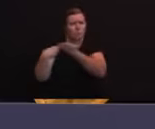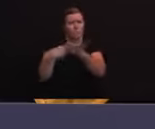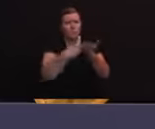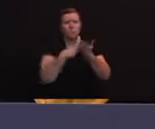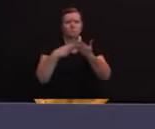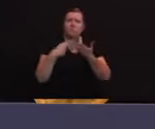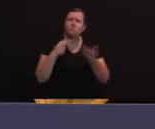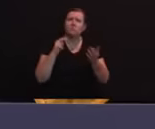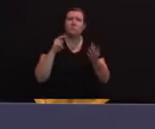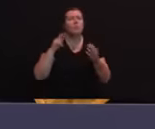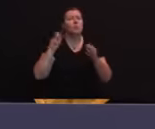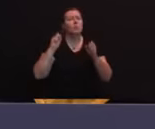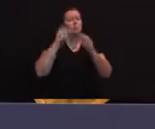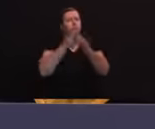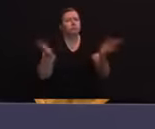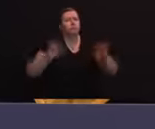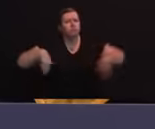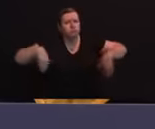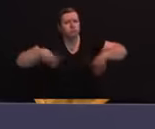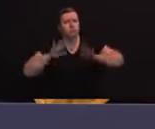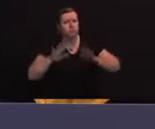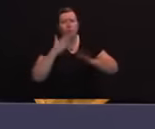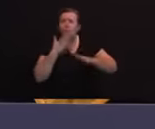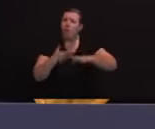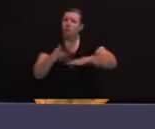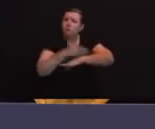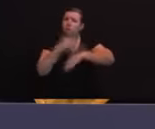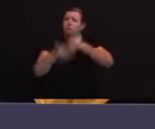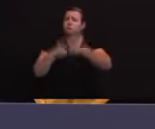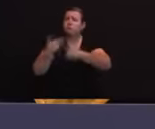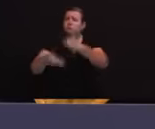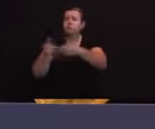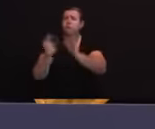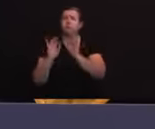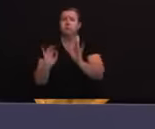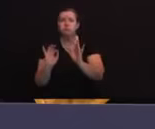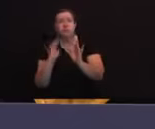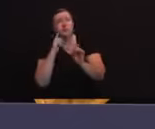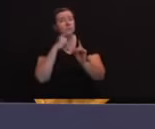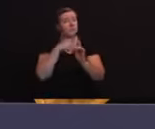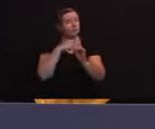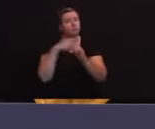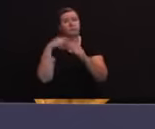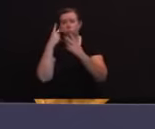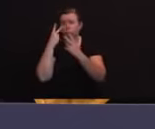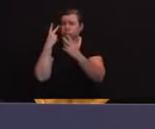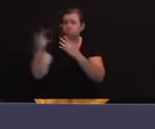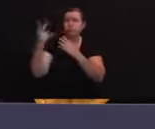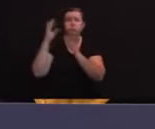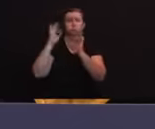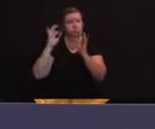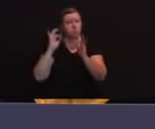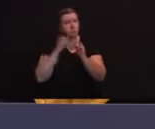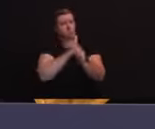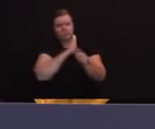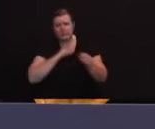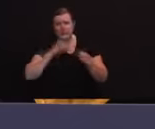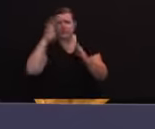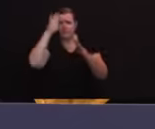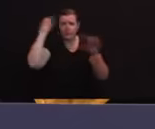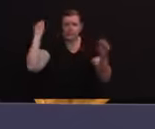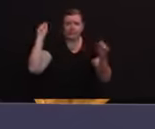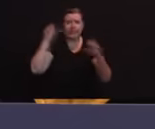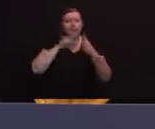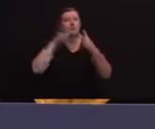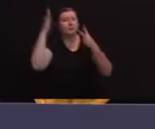want to say we've made good progress. I'm optimistic, and I want to give a shout out to the Senate President, Speaker, and their teams who have been really,